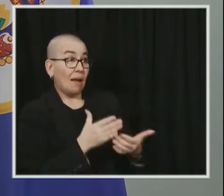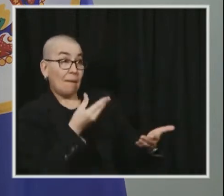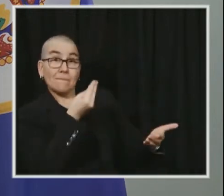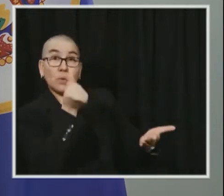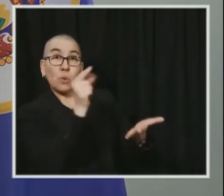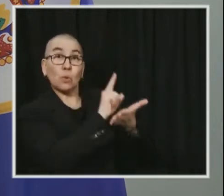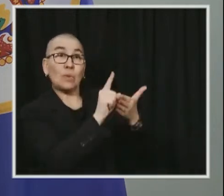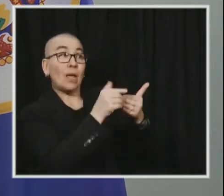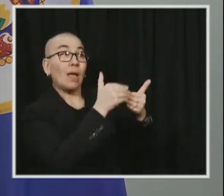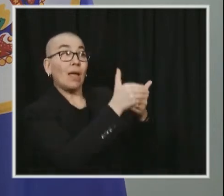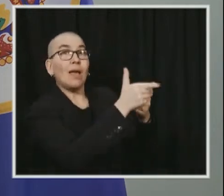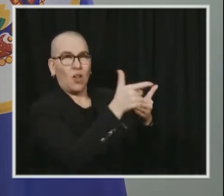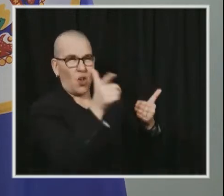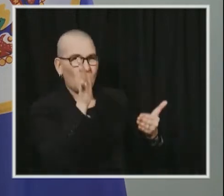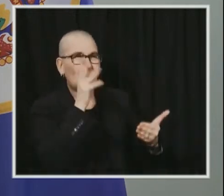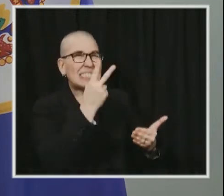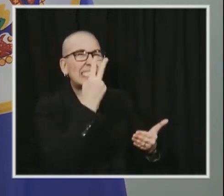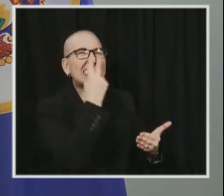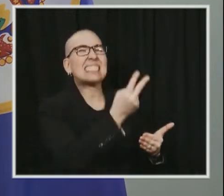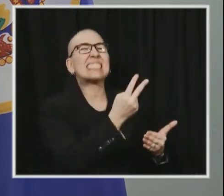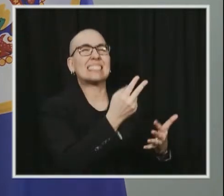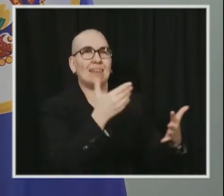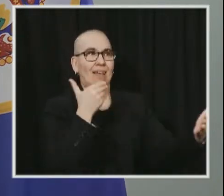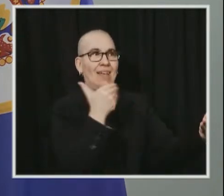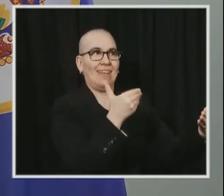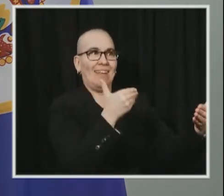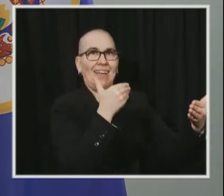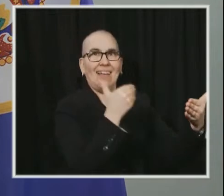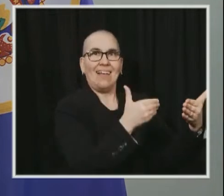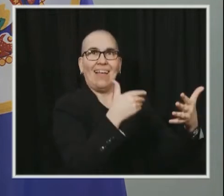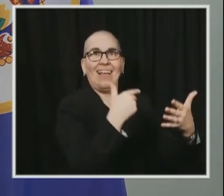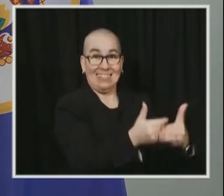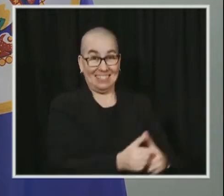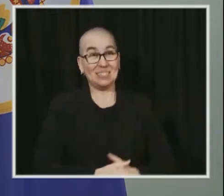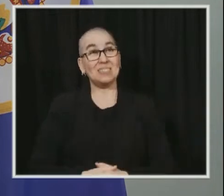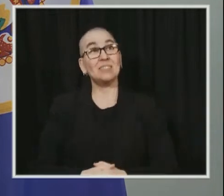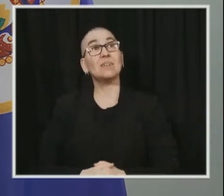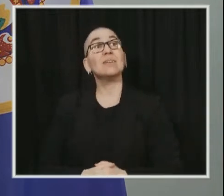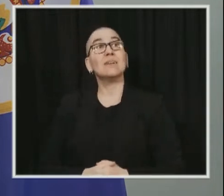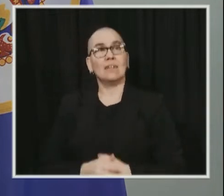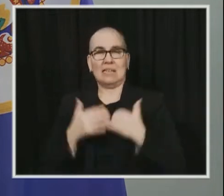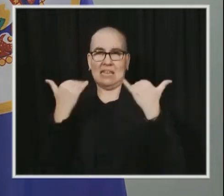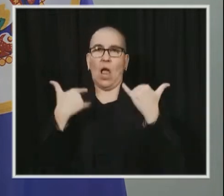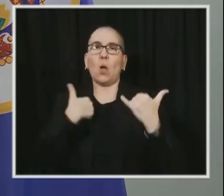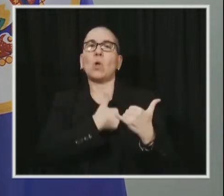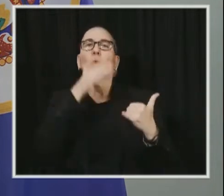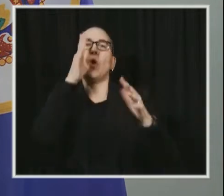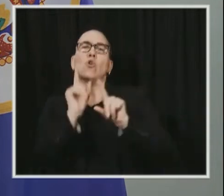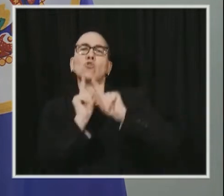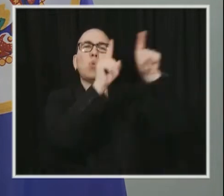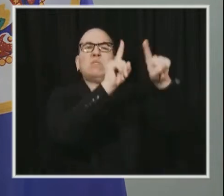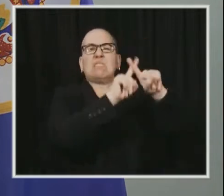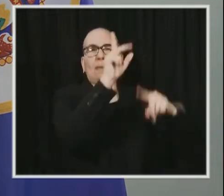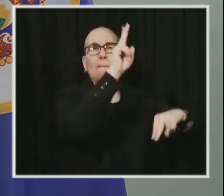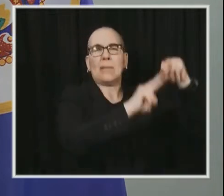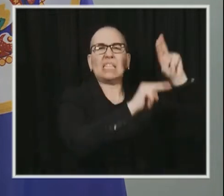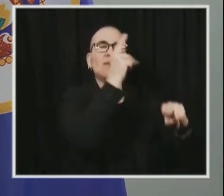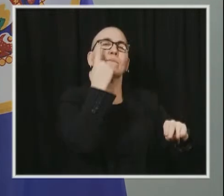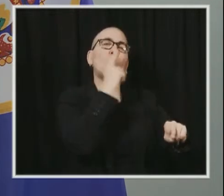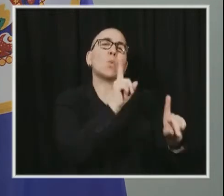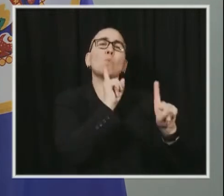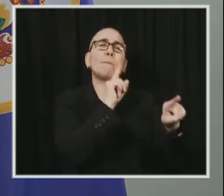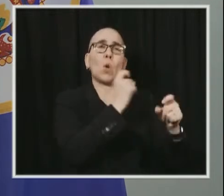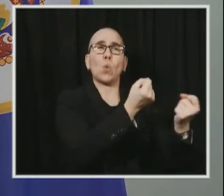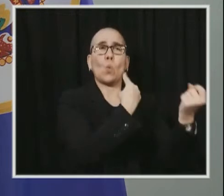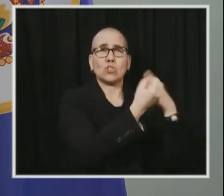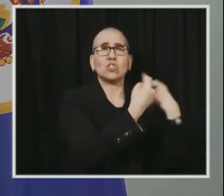even more of an acceleration and get closer to that. So we're going to go over and take some questions from the media. These sites are available for you. Get on,